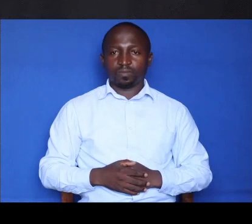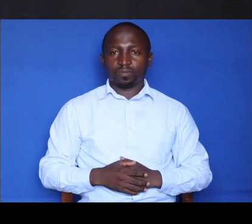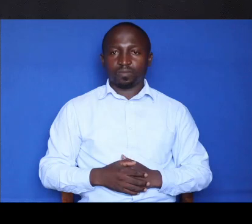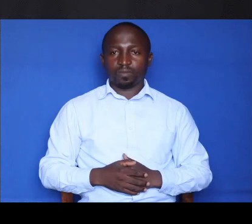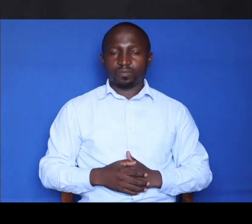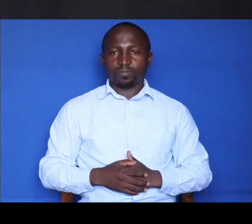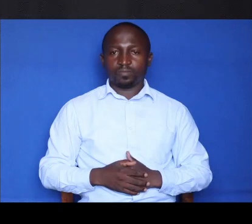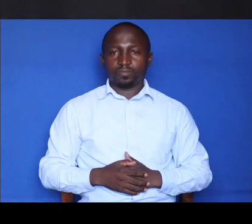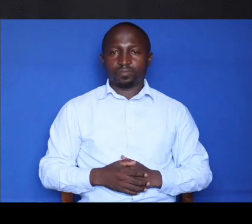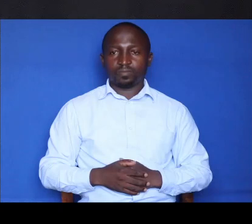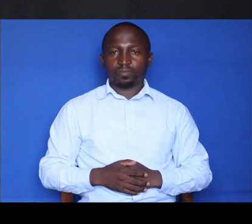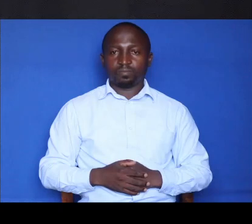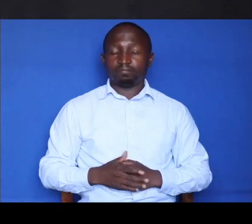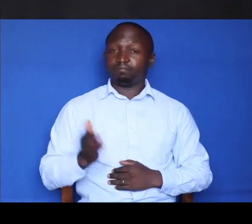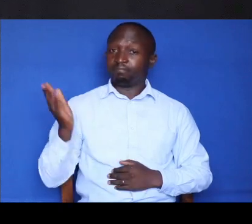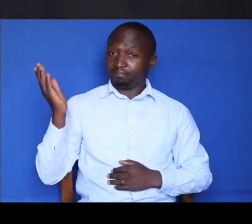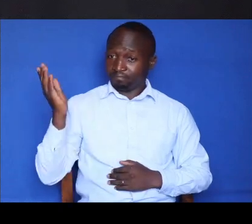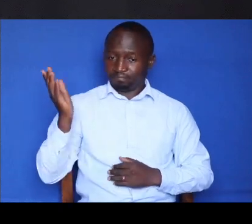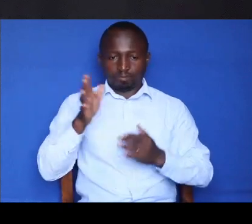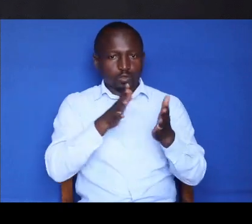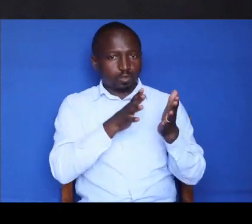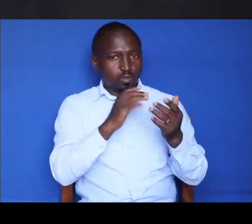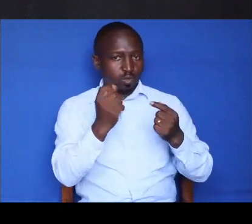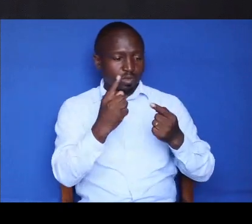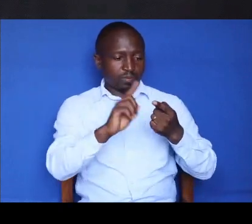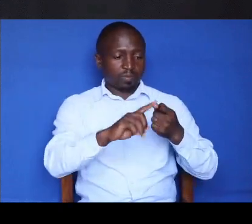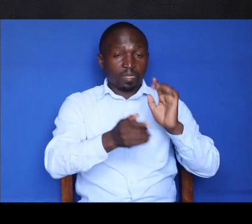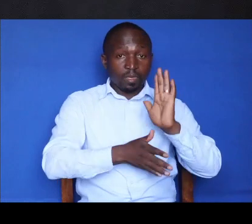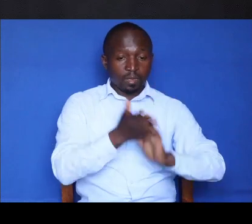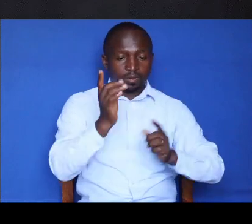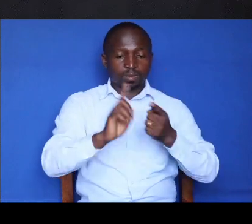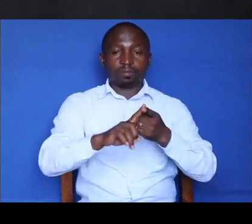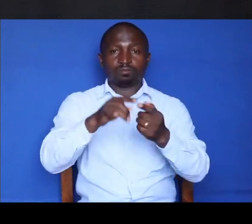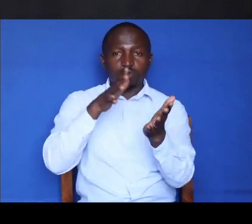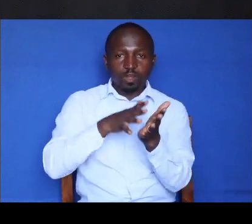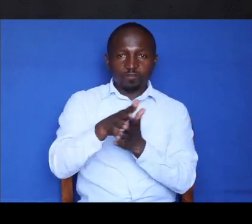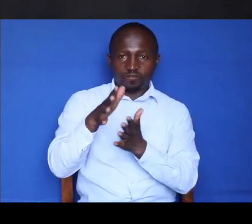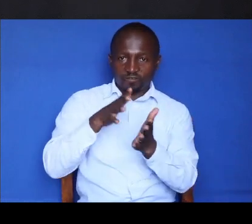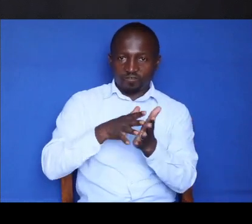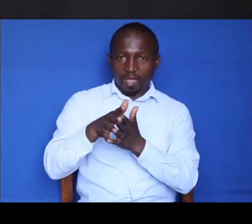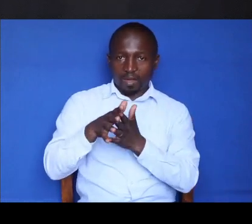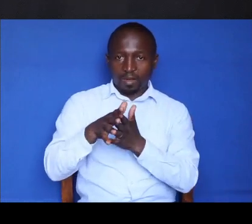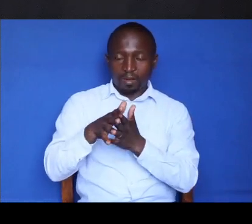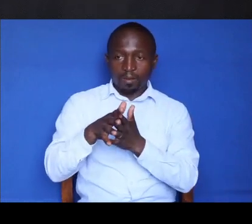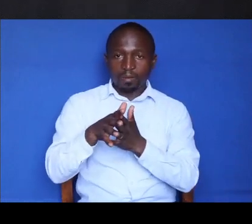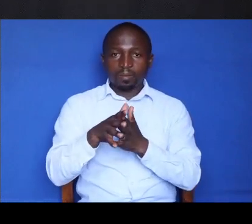resultant landforms of river rejuvenation, but start by defining